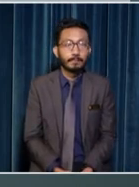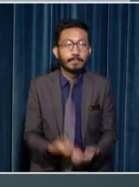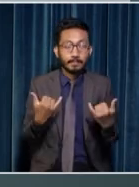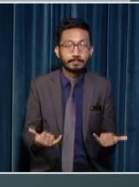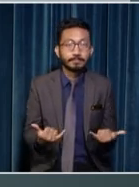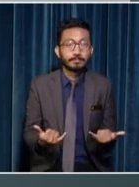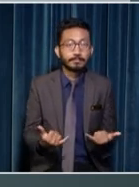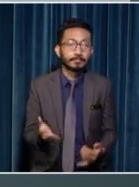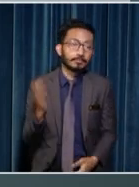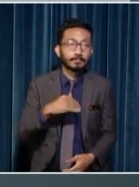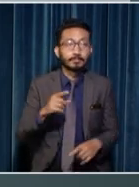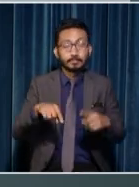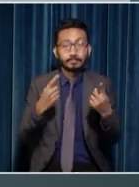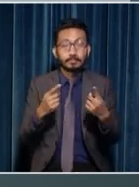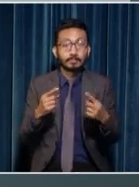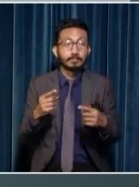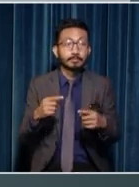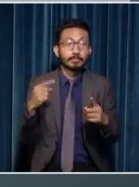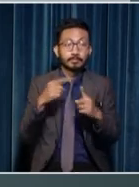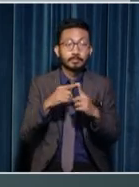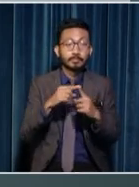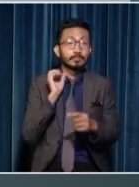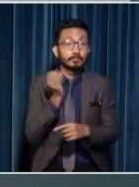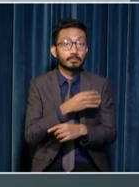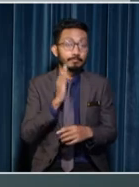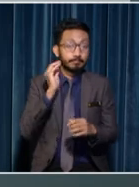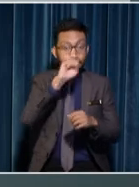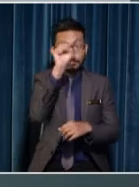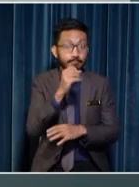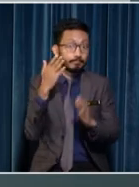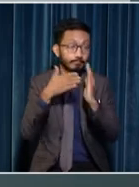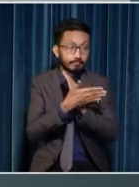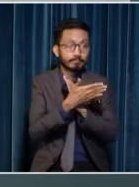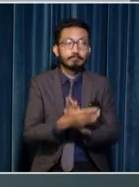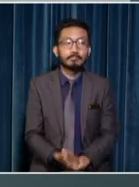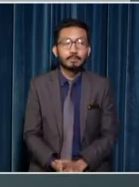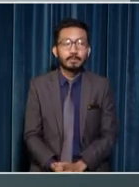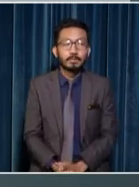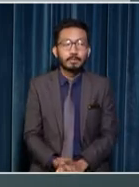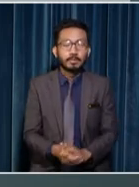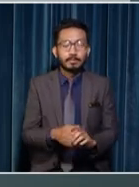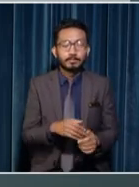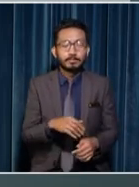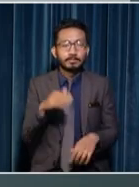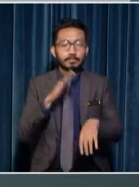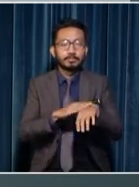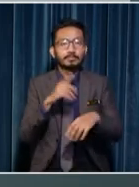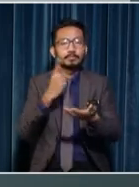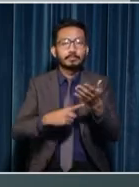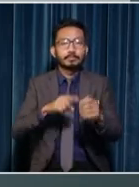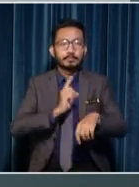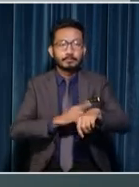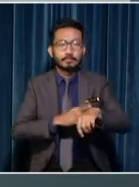Now, let's go on to our next question. At what time will the